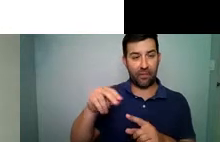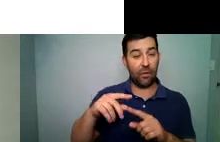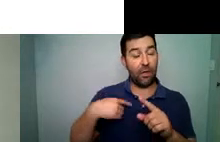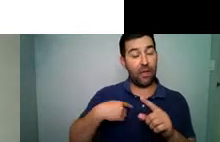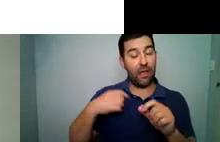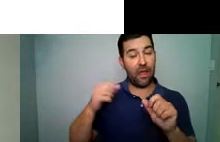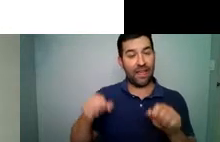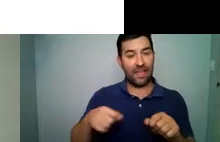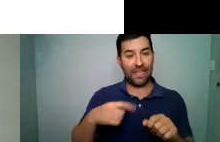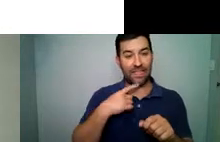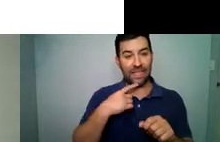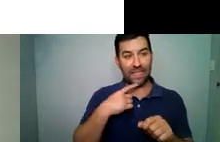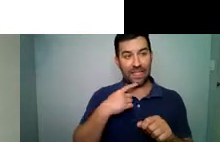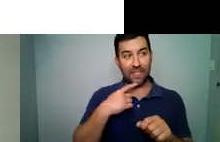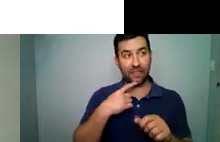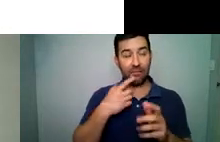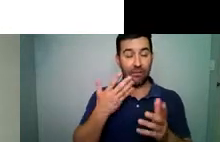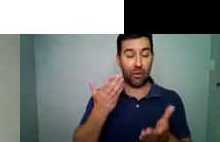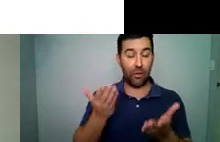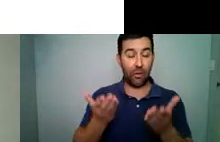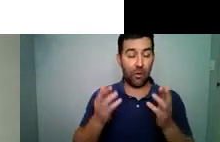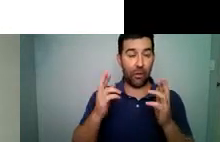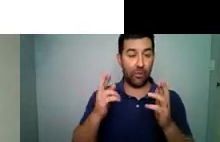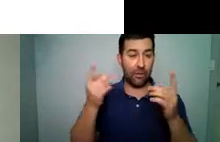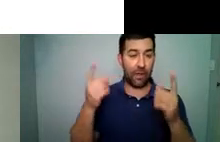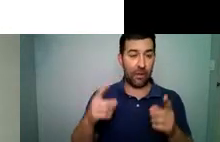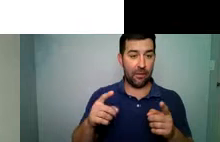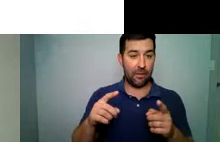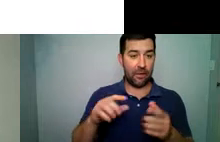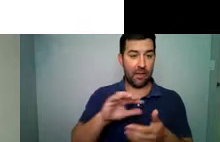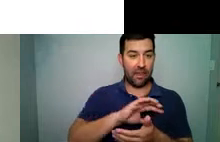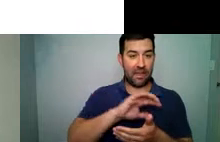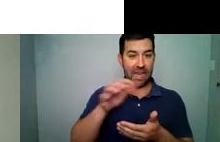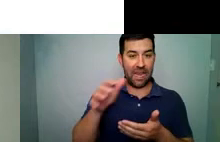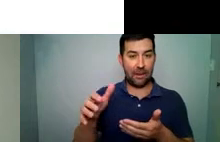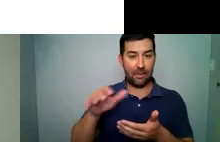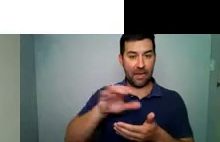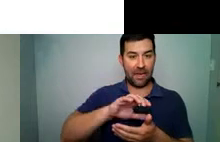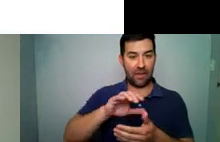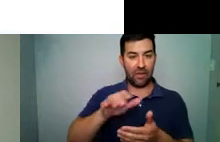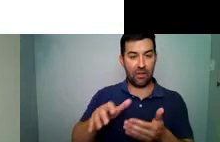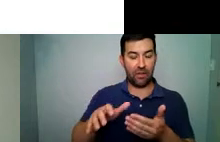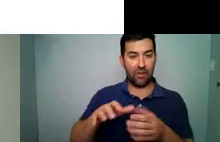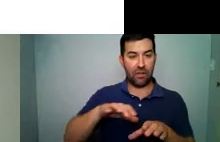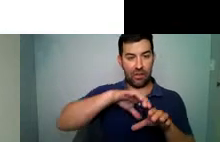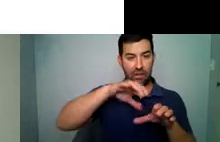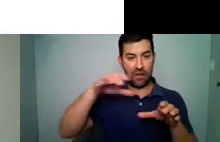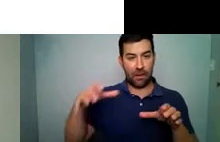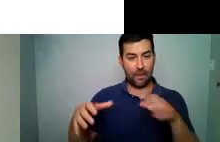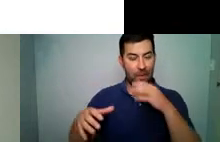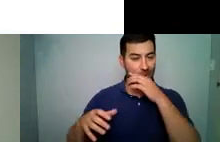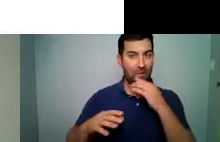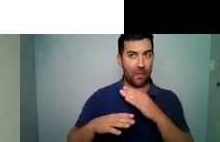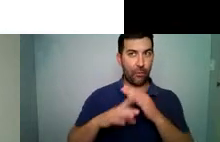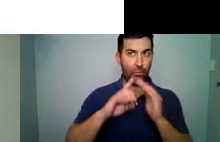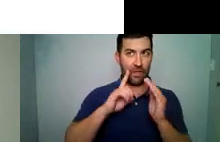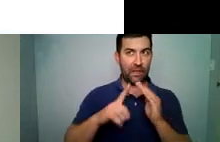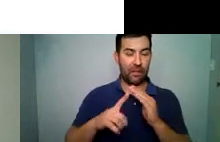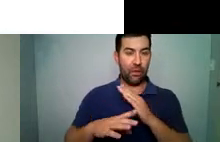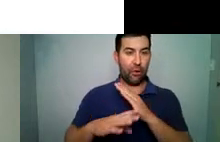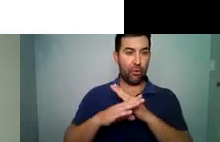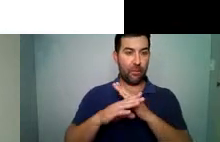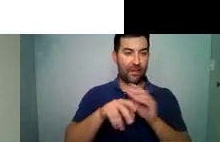that what will happen, hopefully, is that the canopy covering will not only kind of protect the seating from like snow and rain and ice